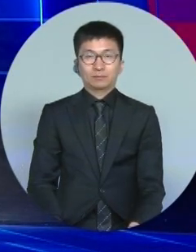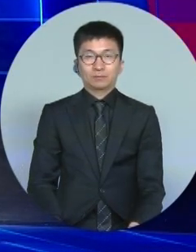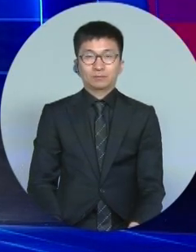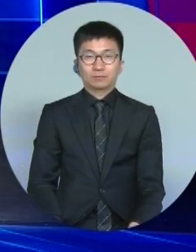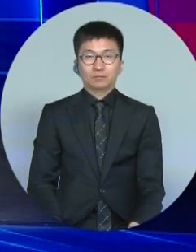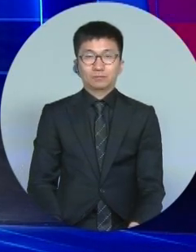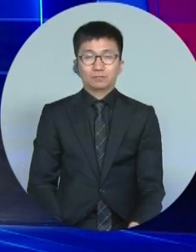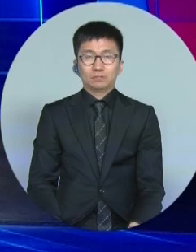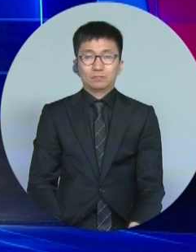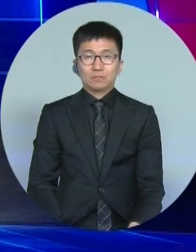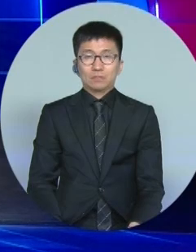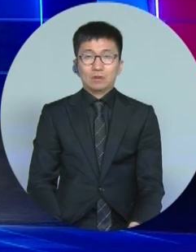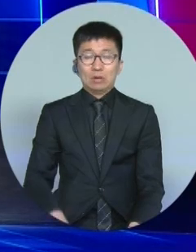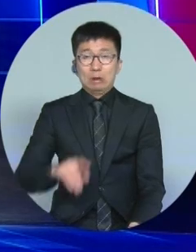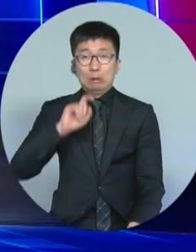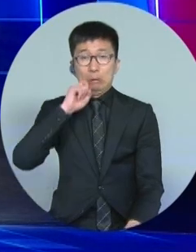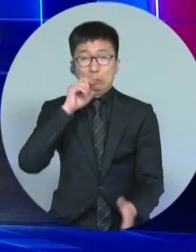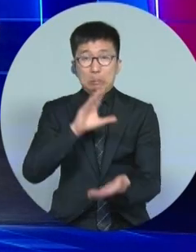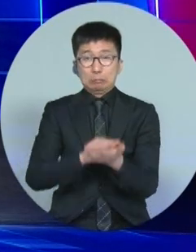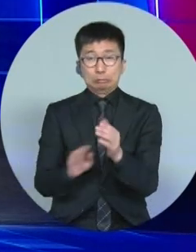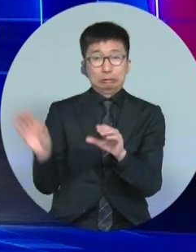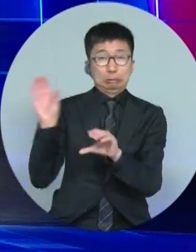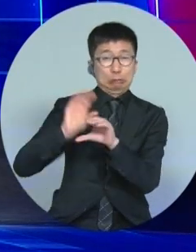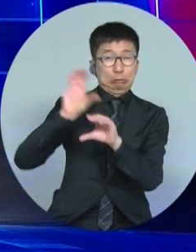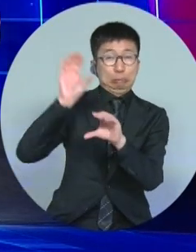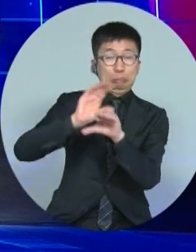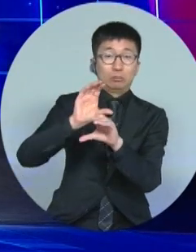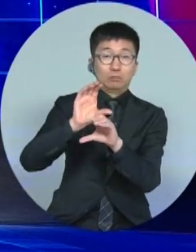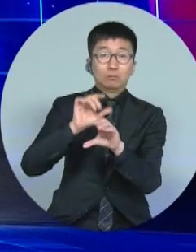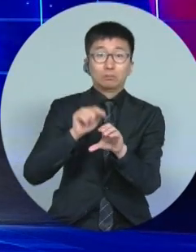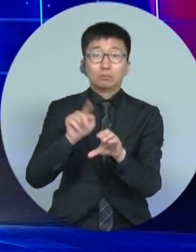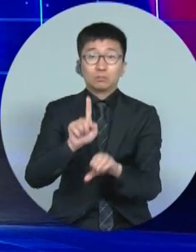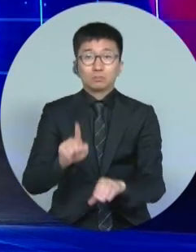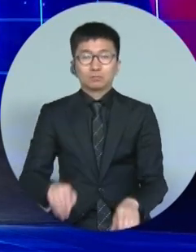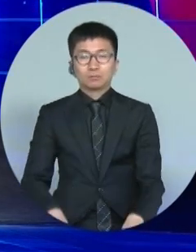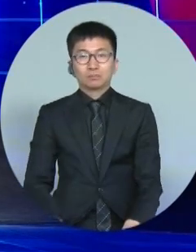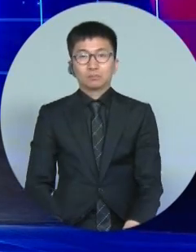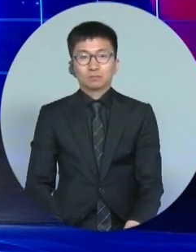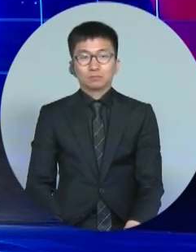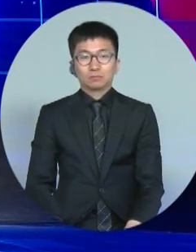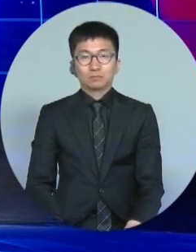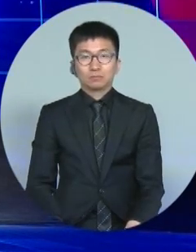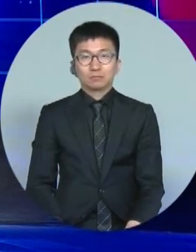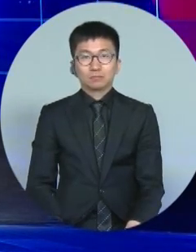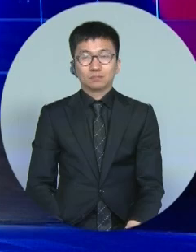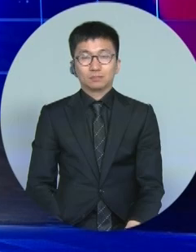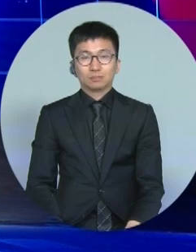the sense that it's leading to a drift to political populism,